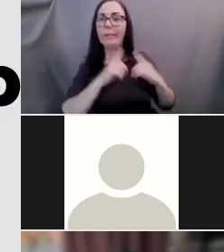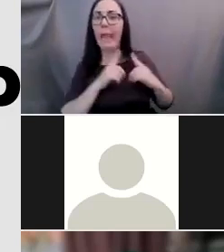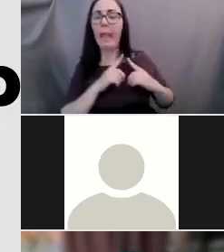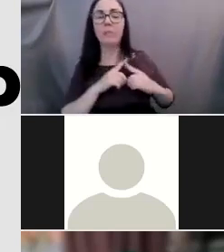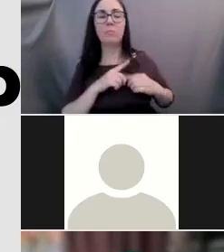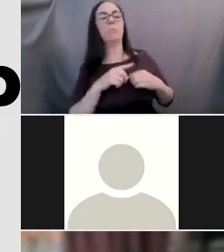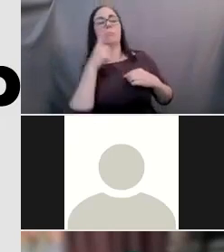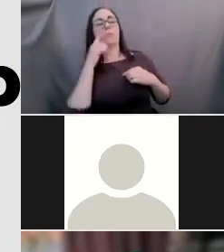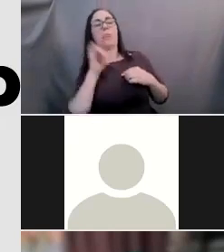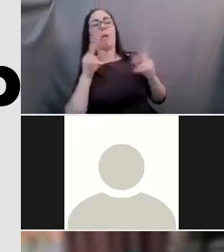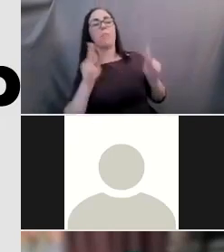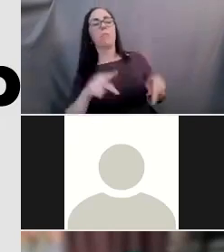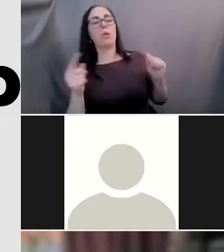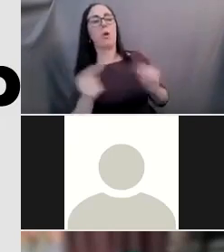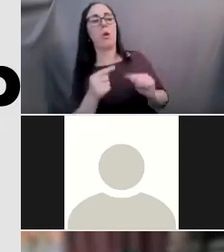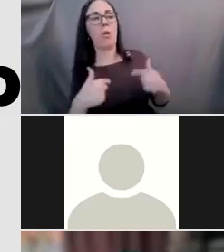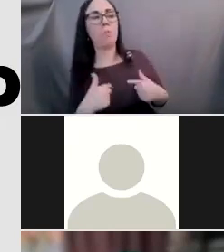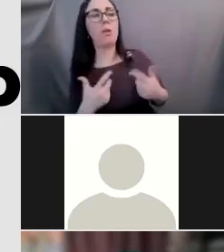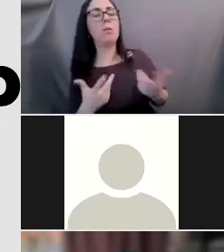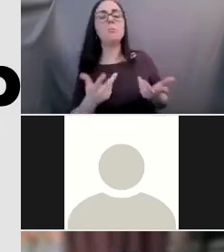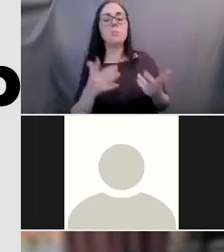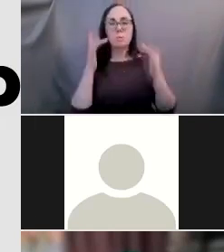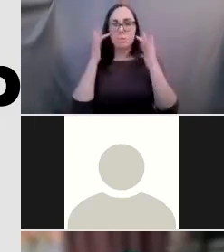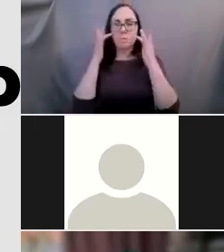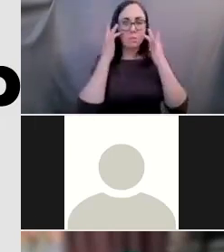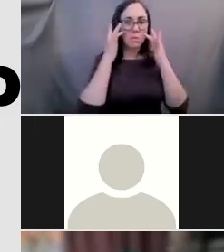depressed or have anxiety or fear.